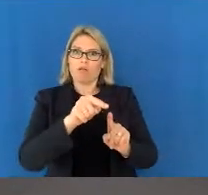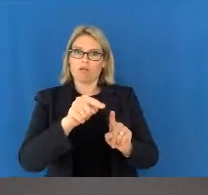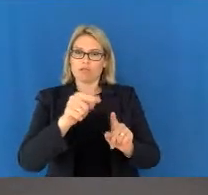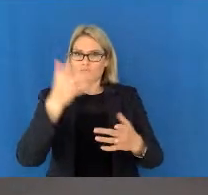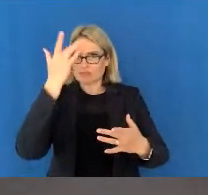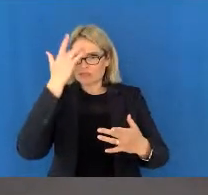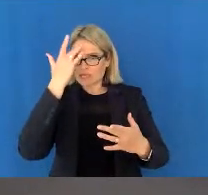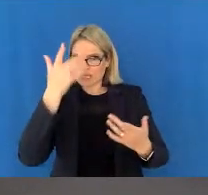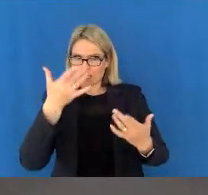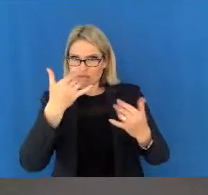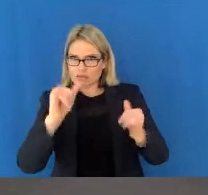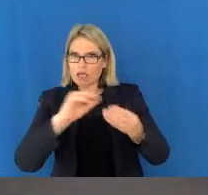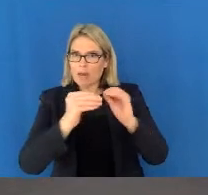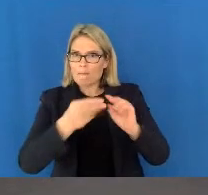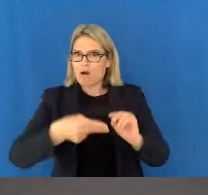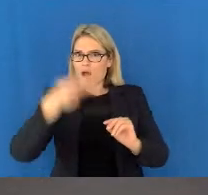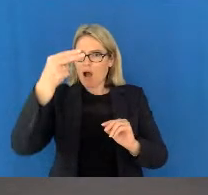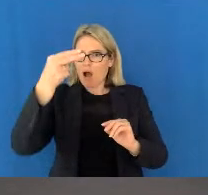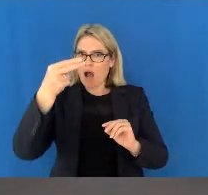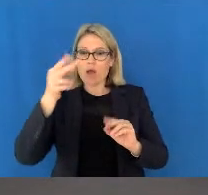we, Dr. Tobin?